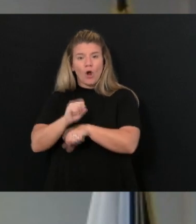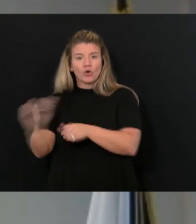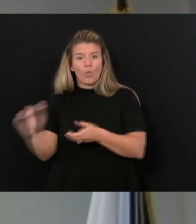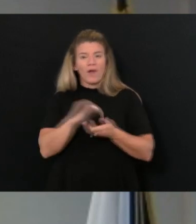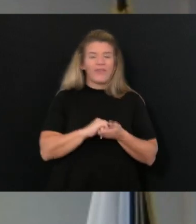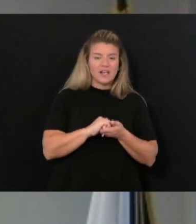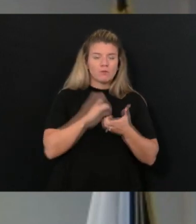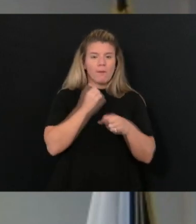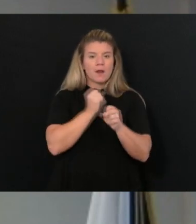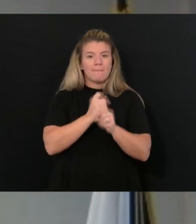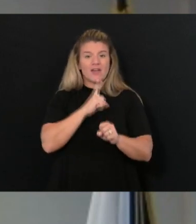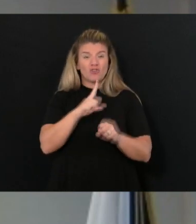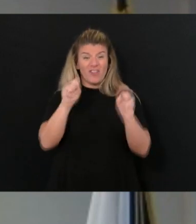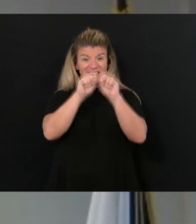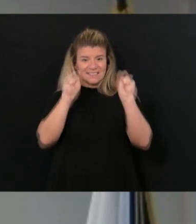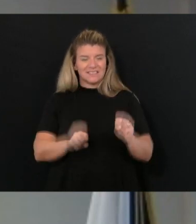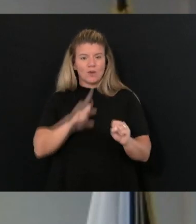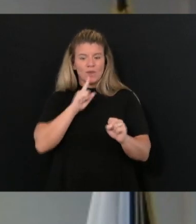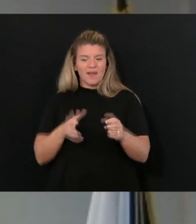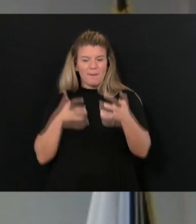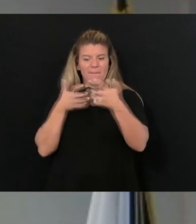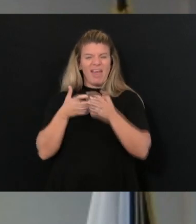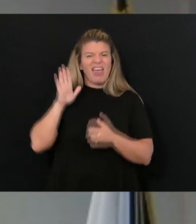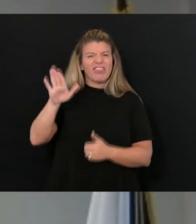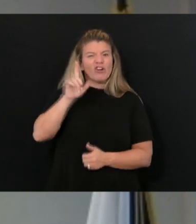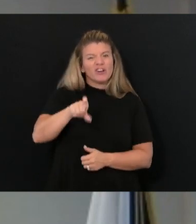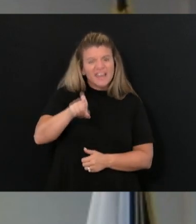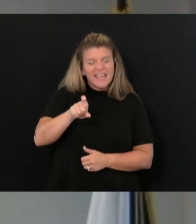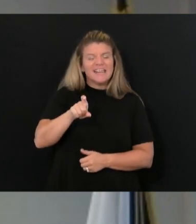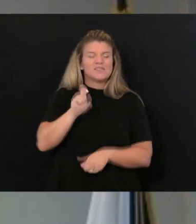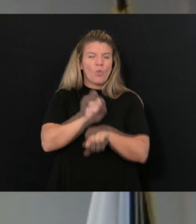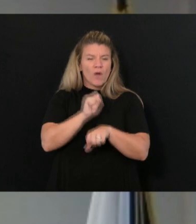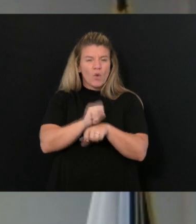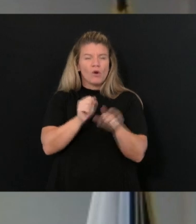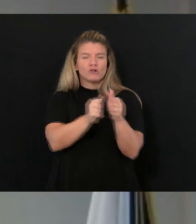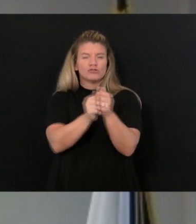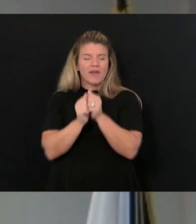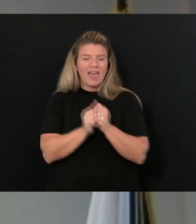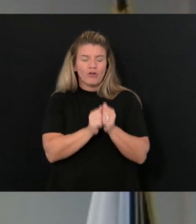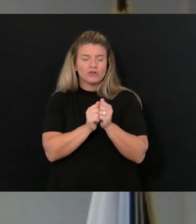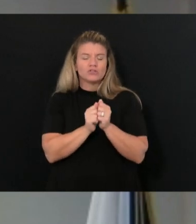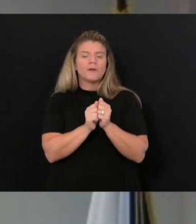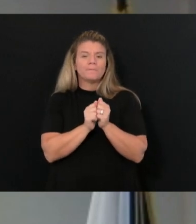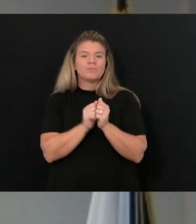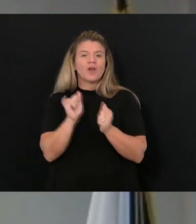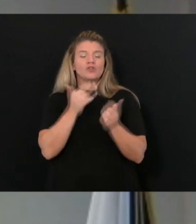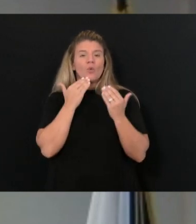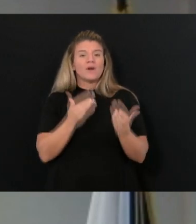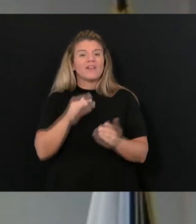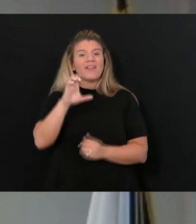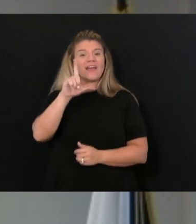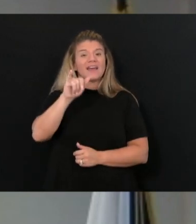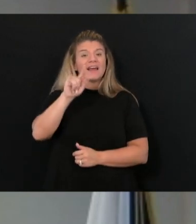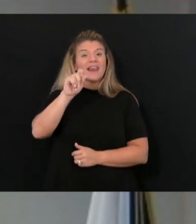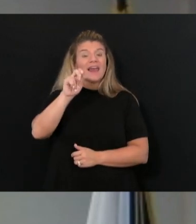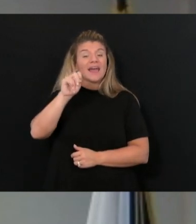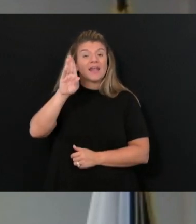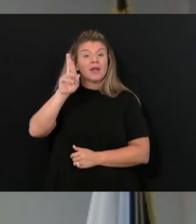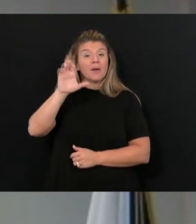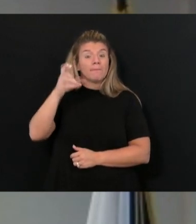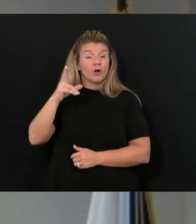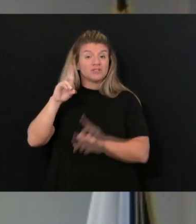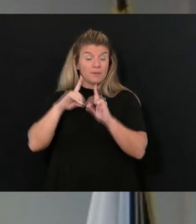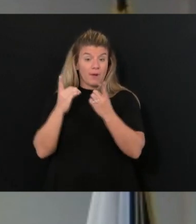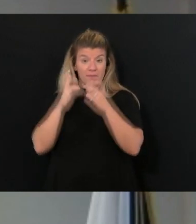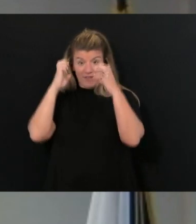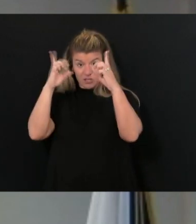this was a system that met their needs and worked well for them. And I also don't want to forget to thank Clayton Birch and the Department of